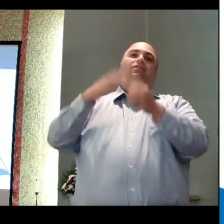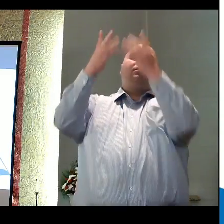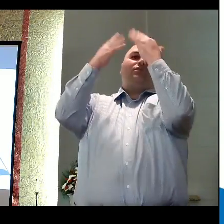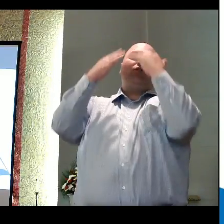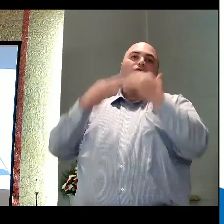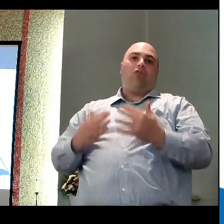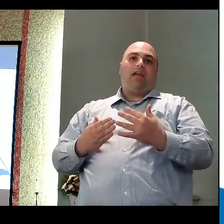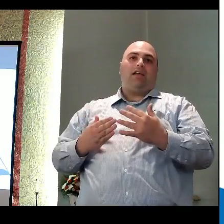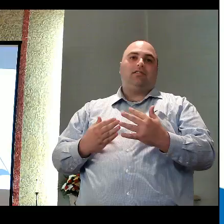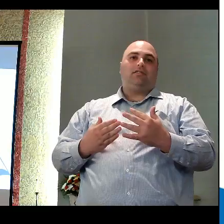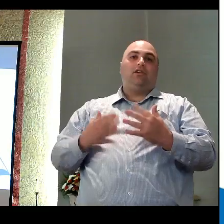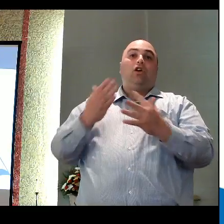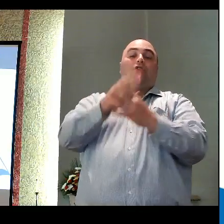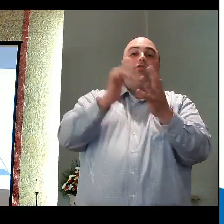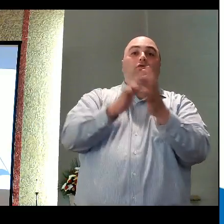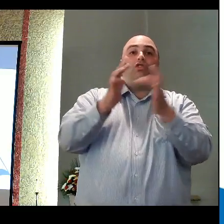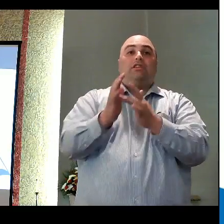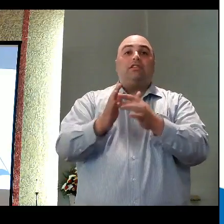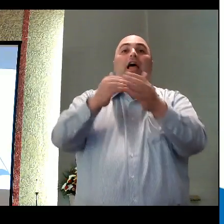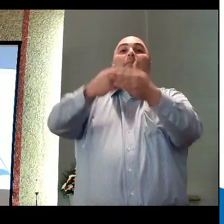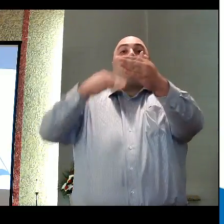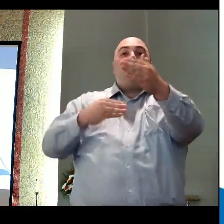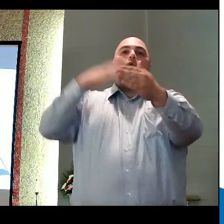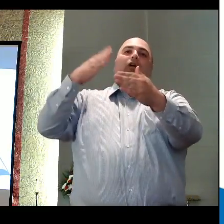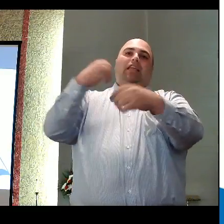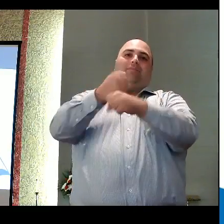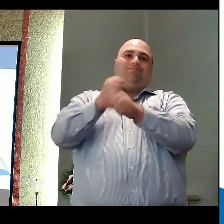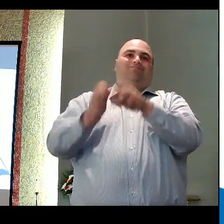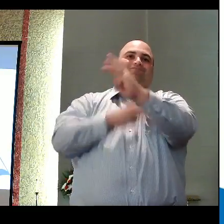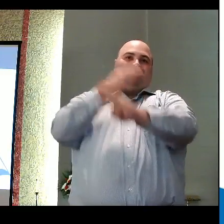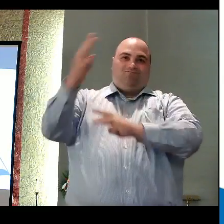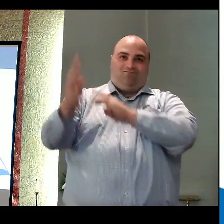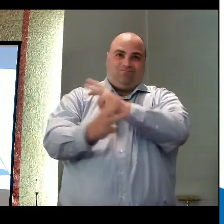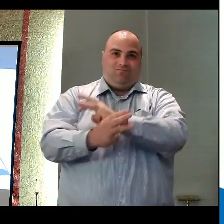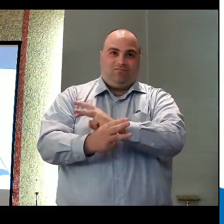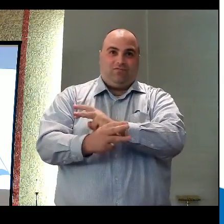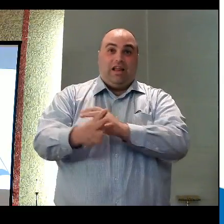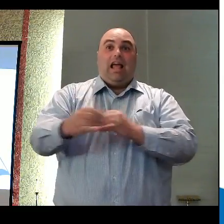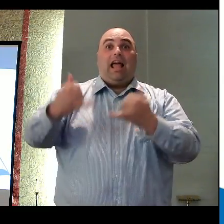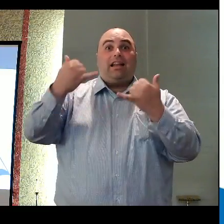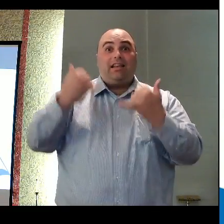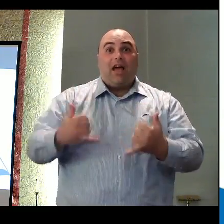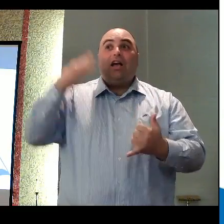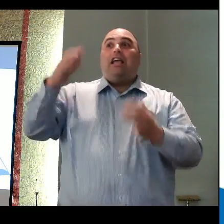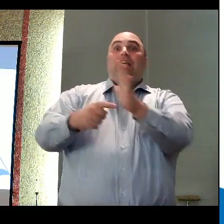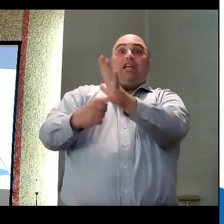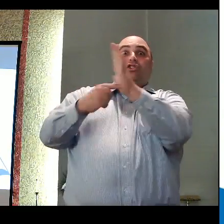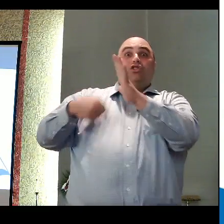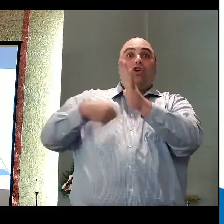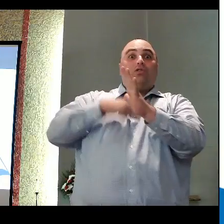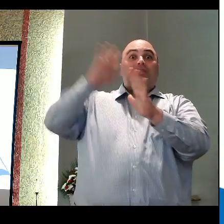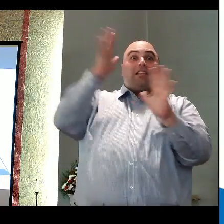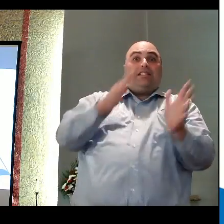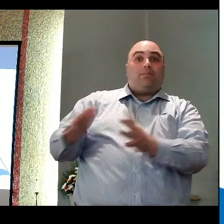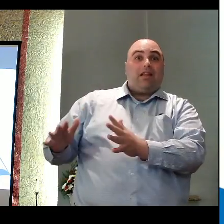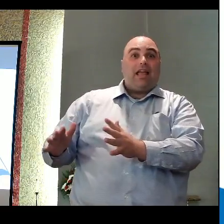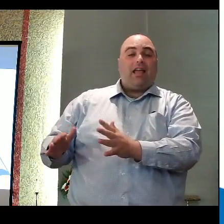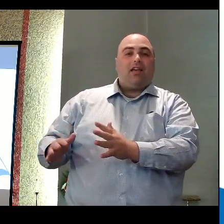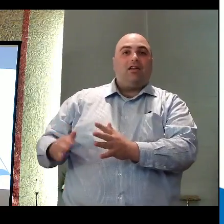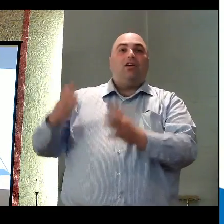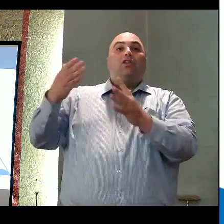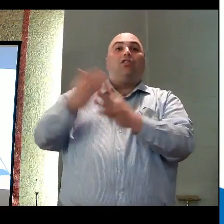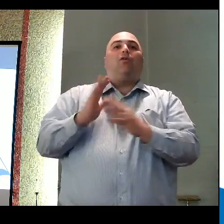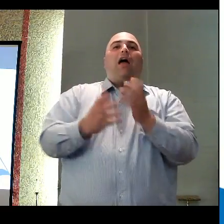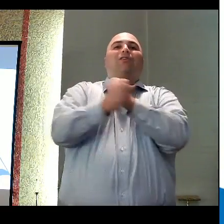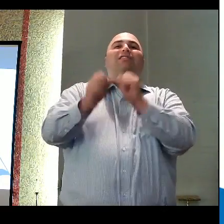Jesus before the beginning of time, but it has now been revealed through the appearing of our